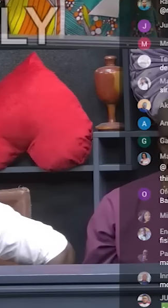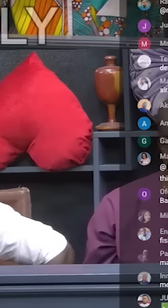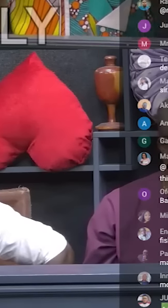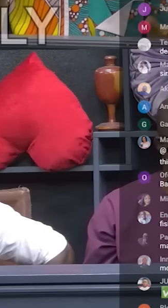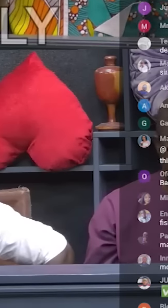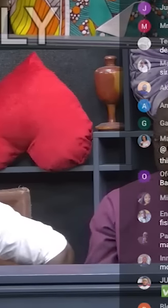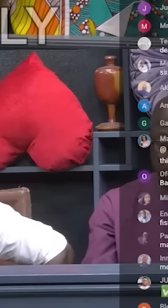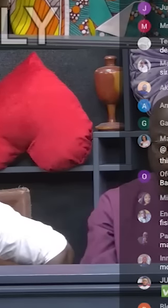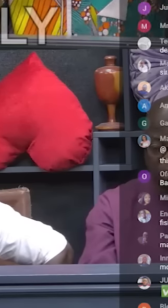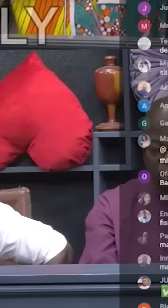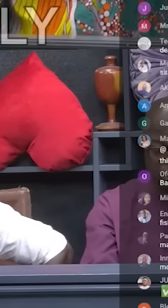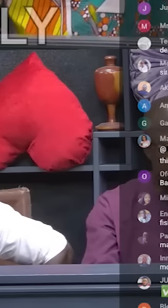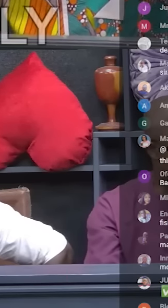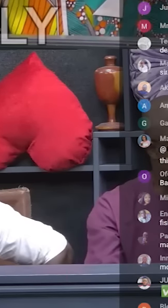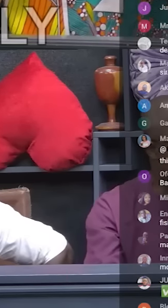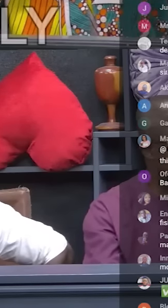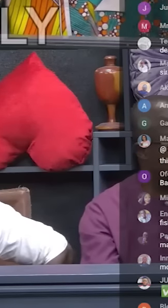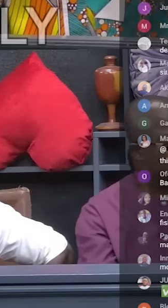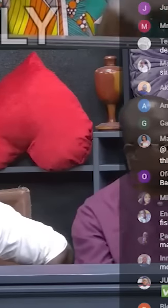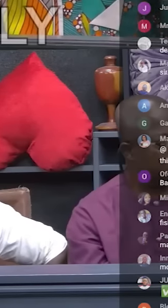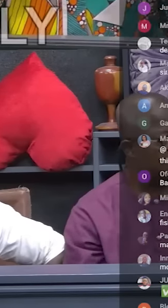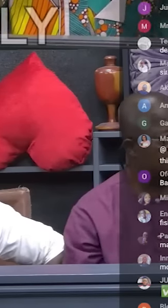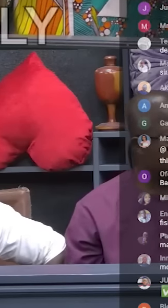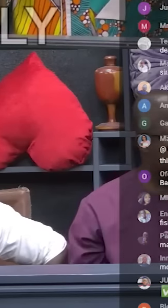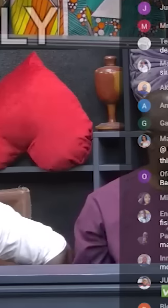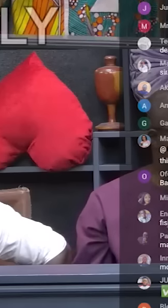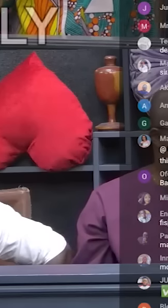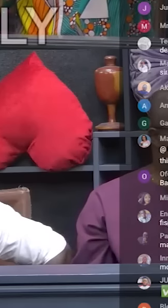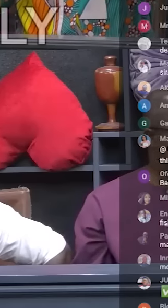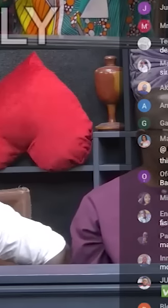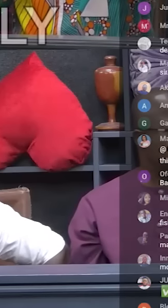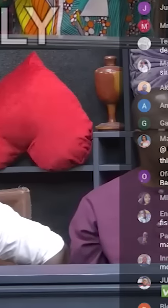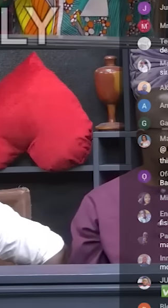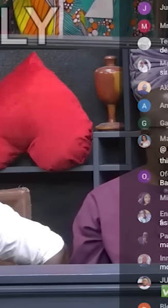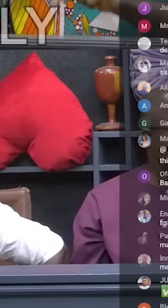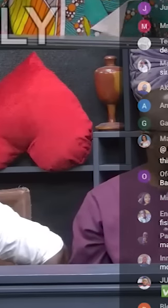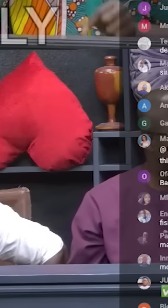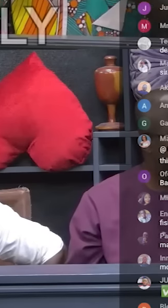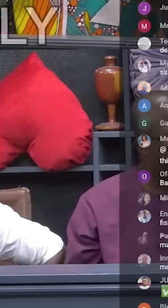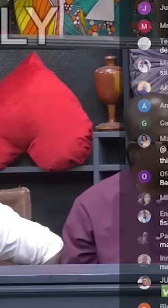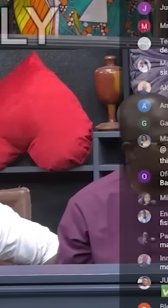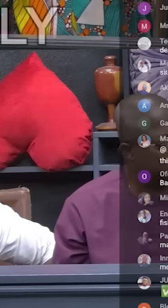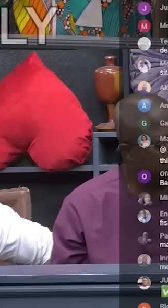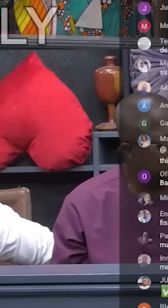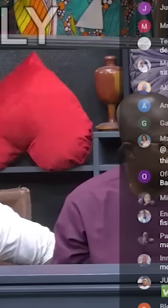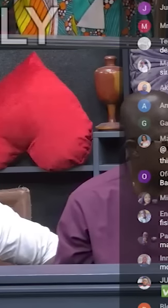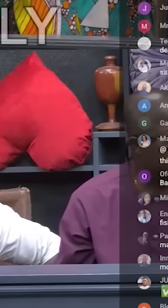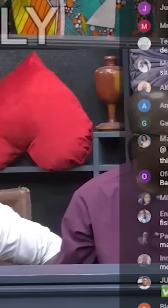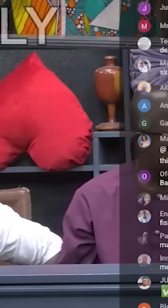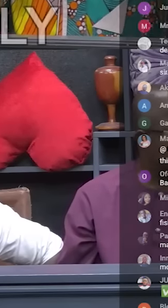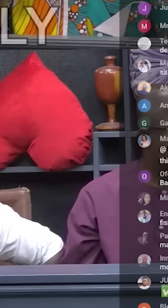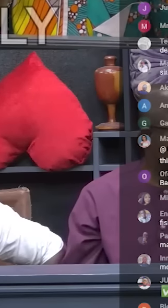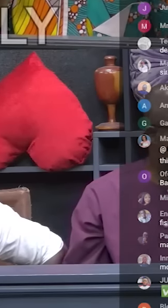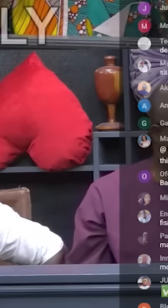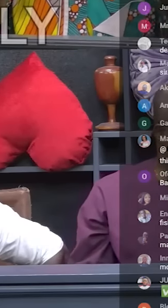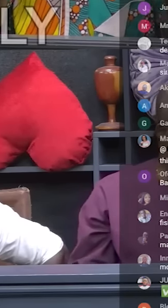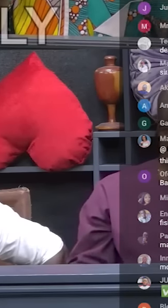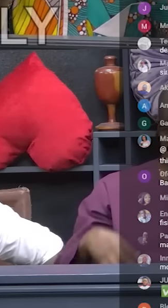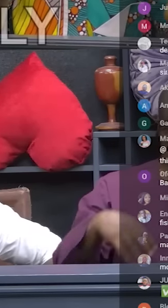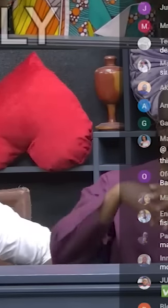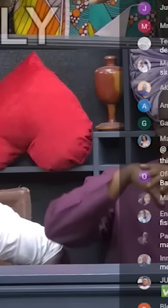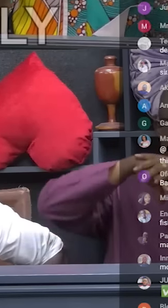nobody they communicate me. The man himself, no fit communicate me, even though he be in-law, to tell me, say, my in-law, come, how this situation be?